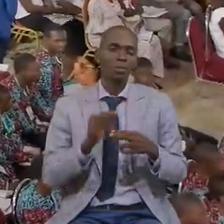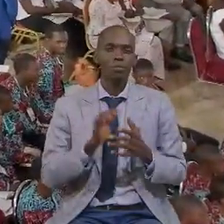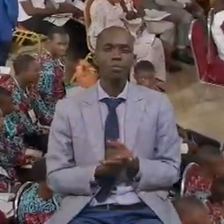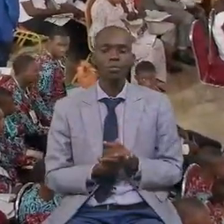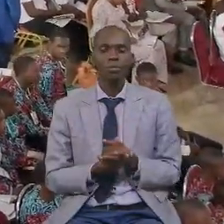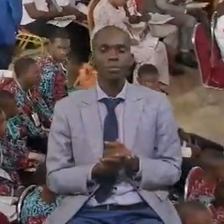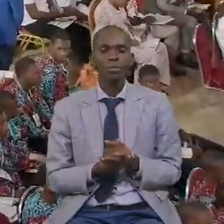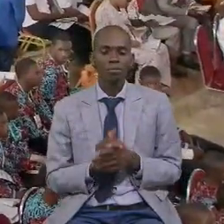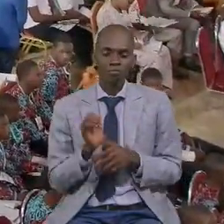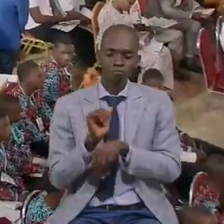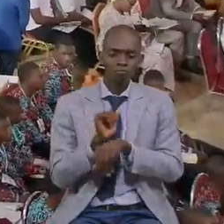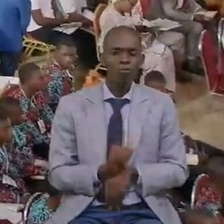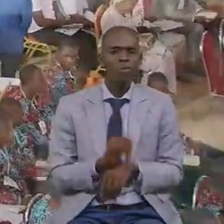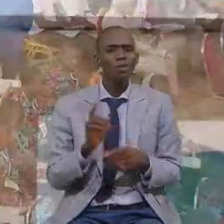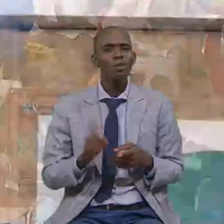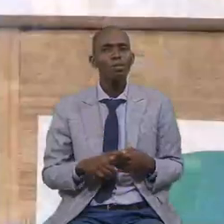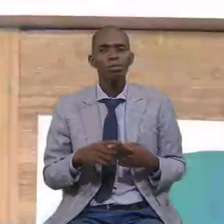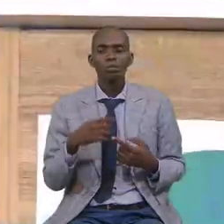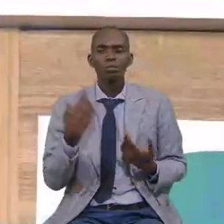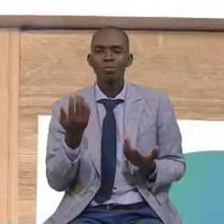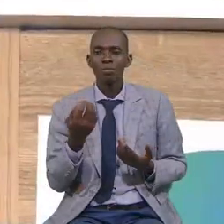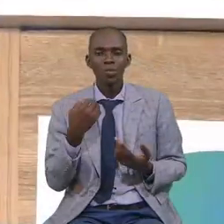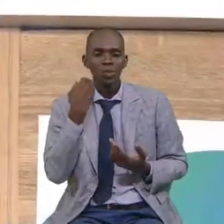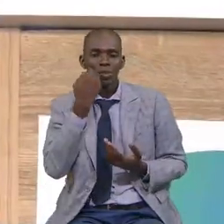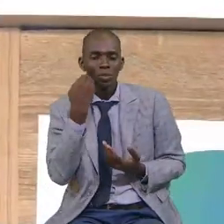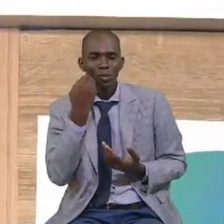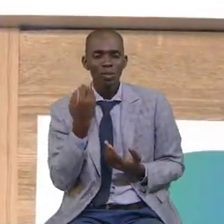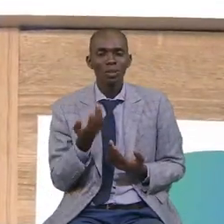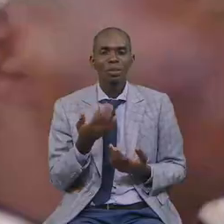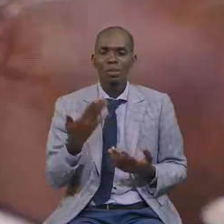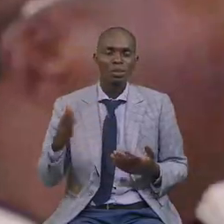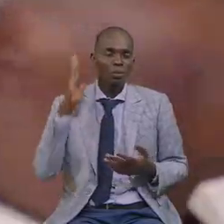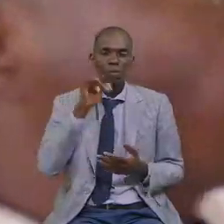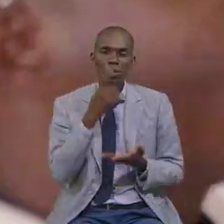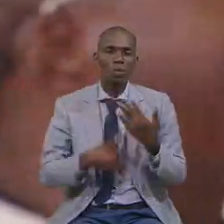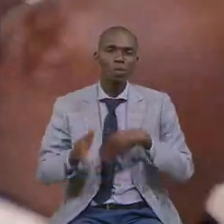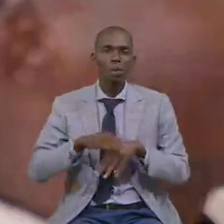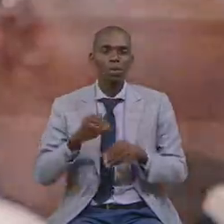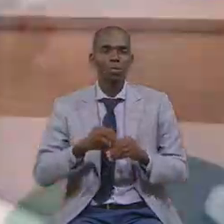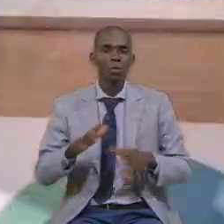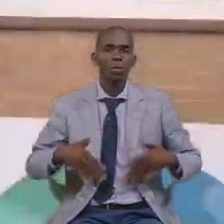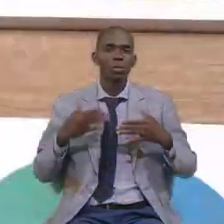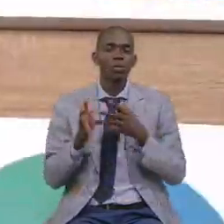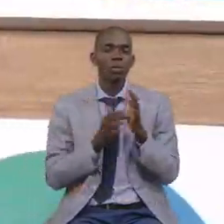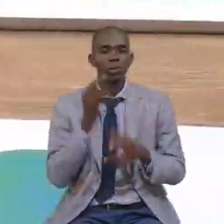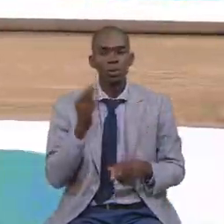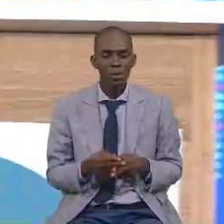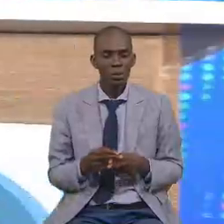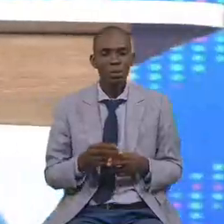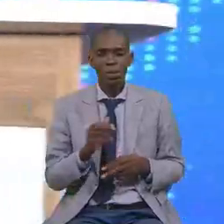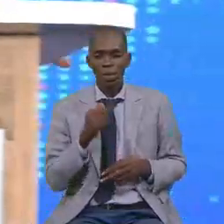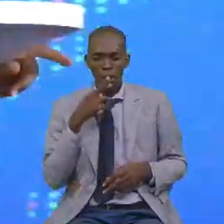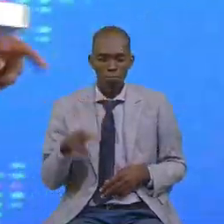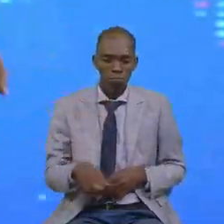Slavery to sensuality will not take over your life. And serpents and